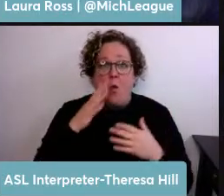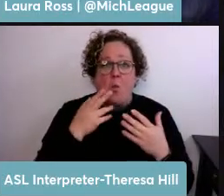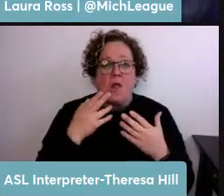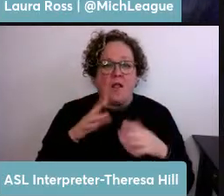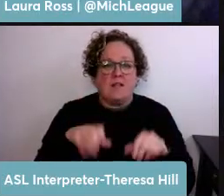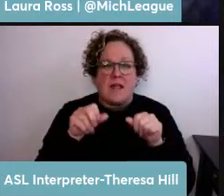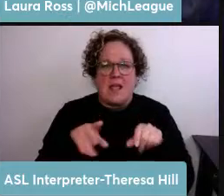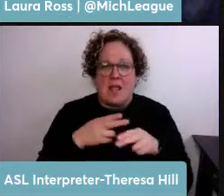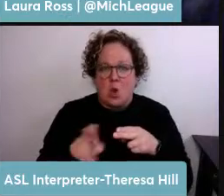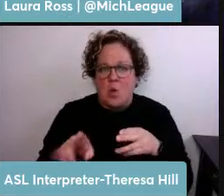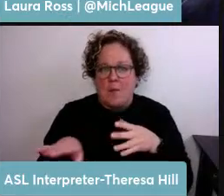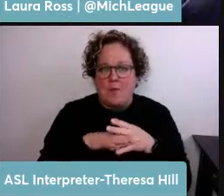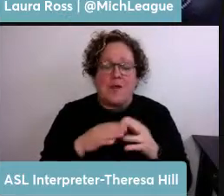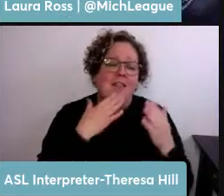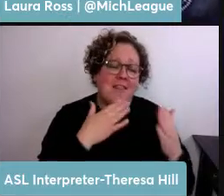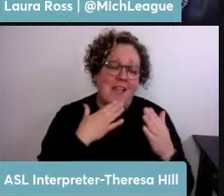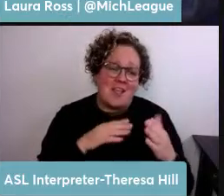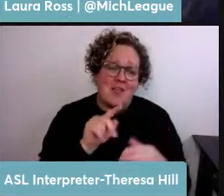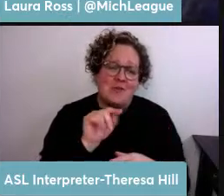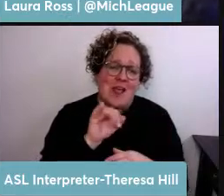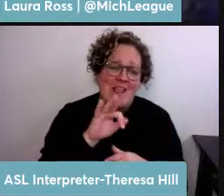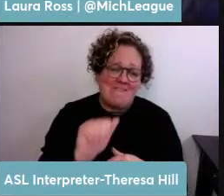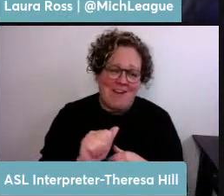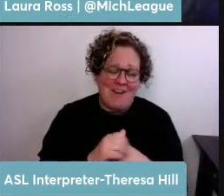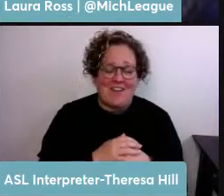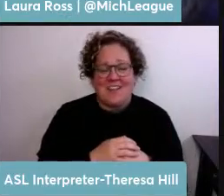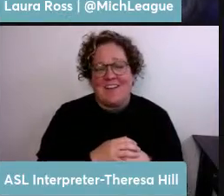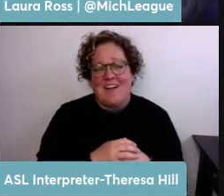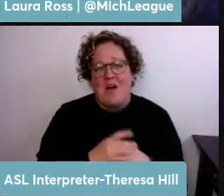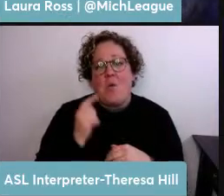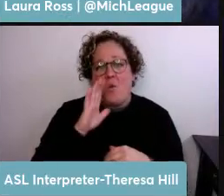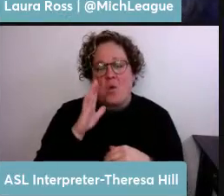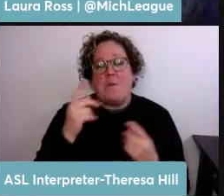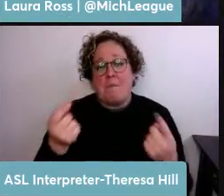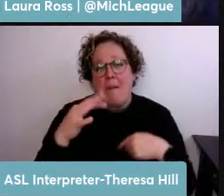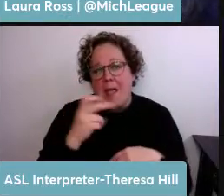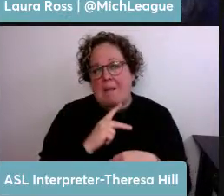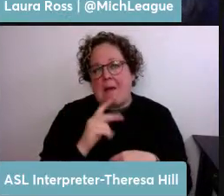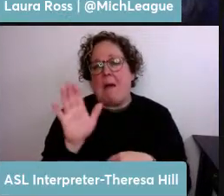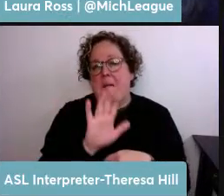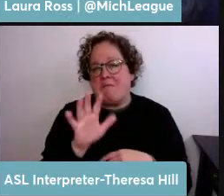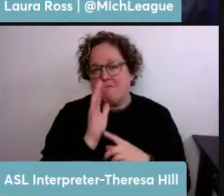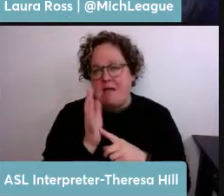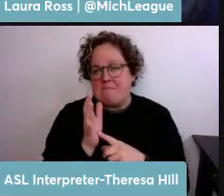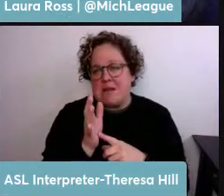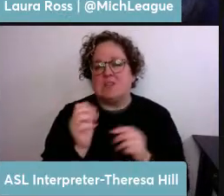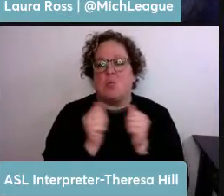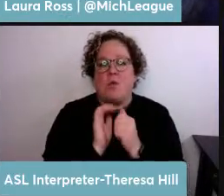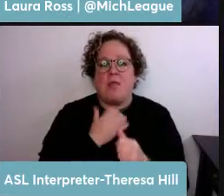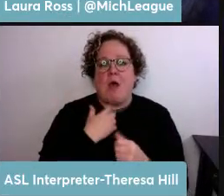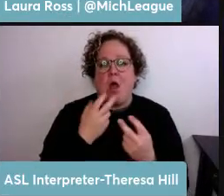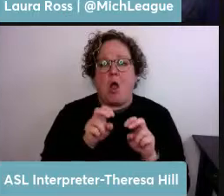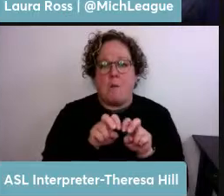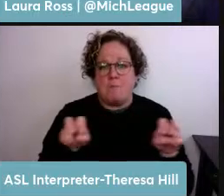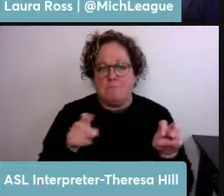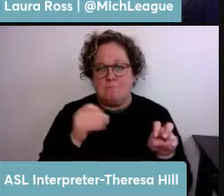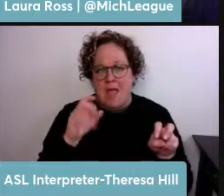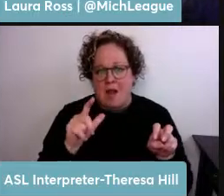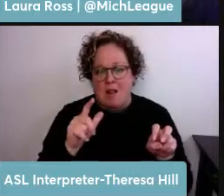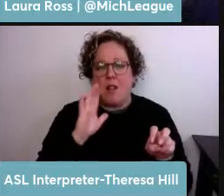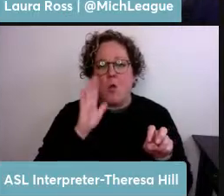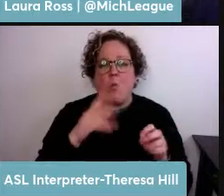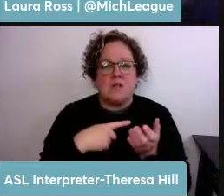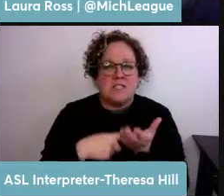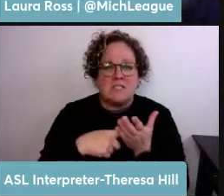little break. Yes, thank you, Taifa. We will be back in about 5 minutes with our panel, which will address Michigan's